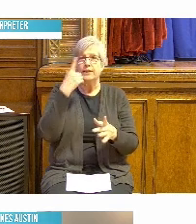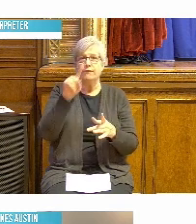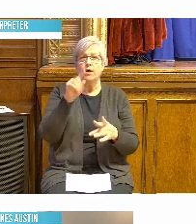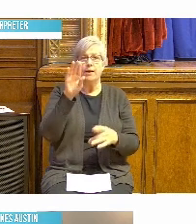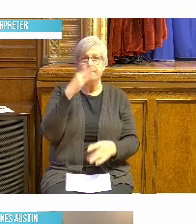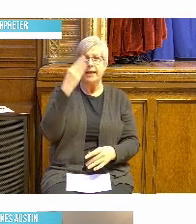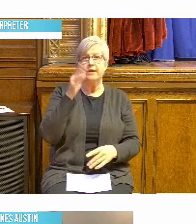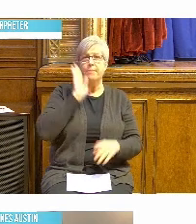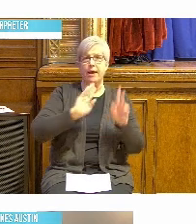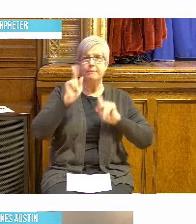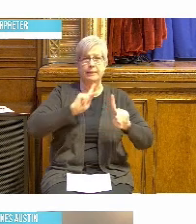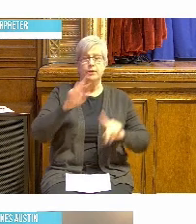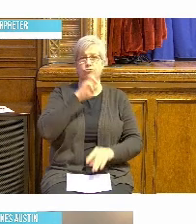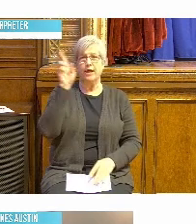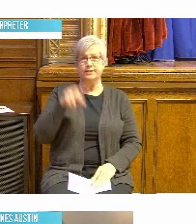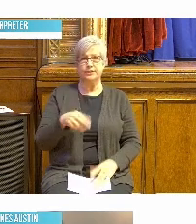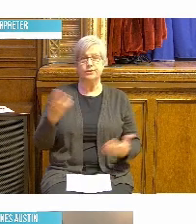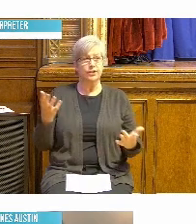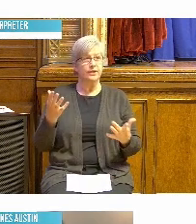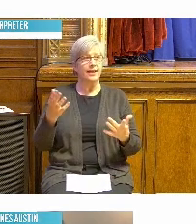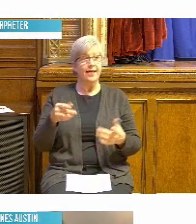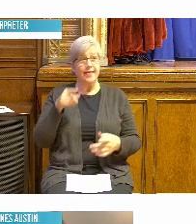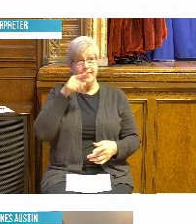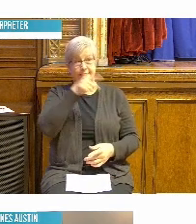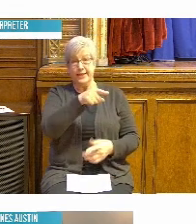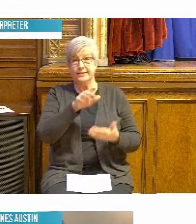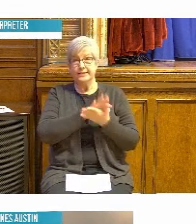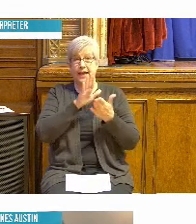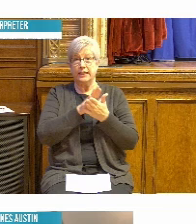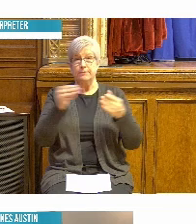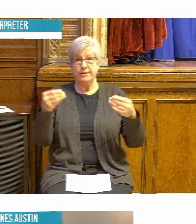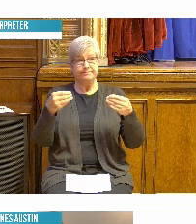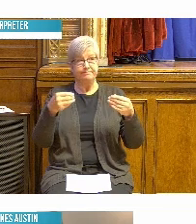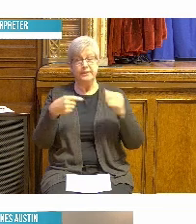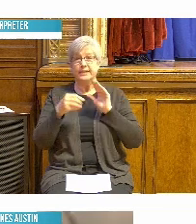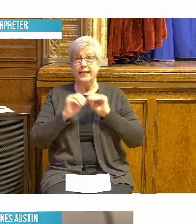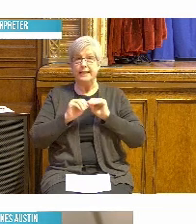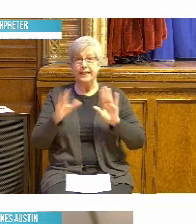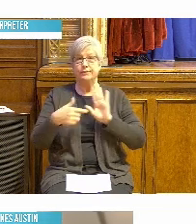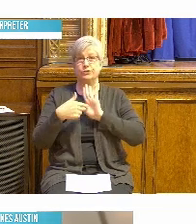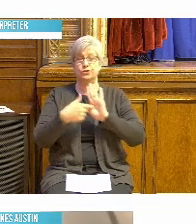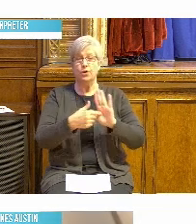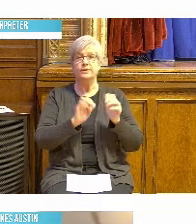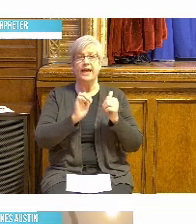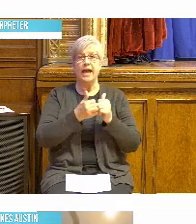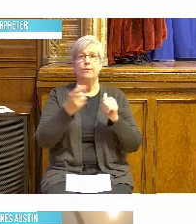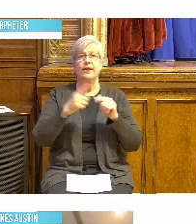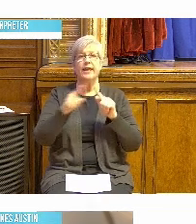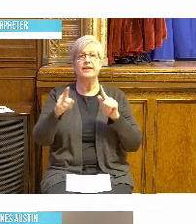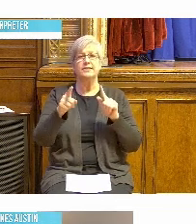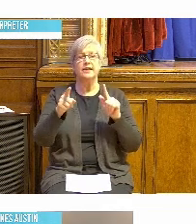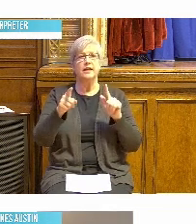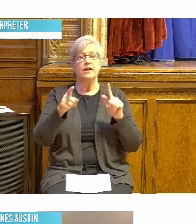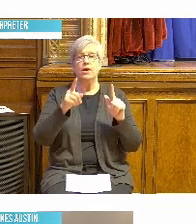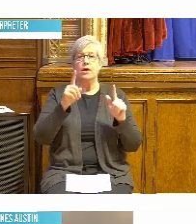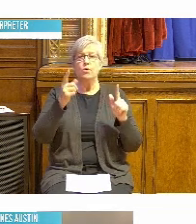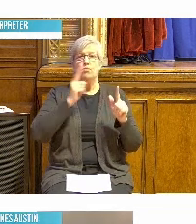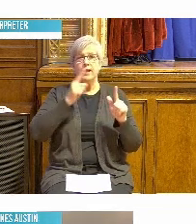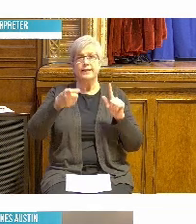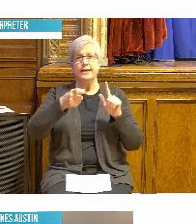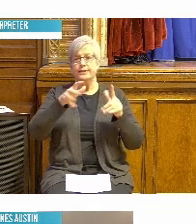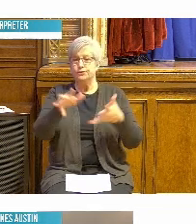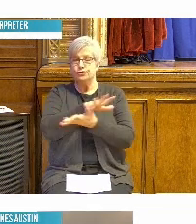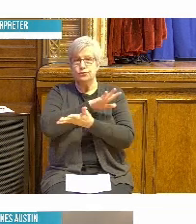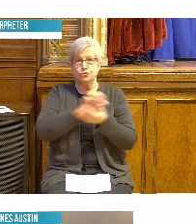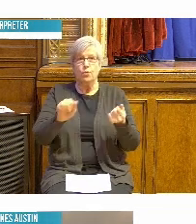people in the city of Rochester. This document clearly shows how it ripped the heart out of Black and